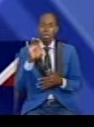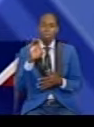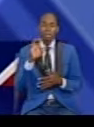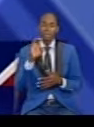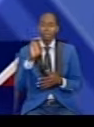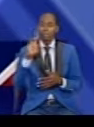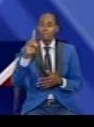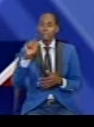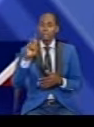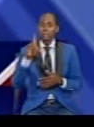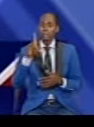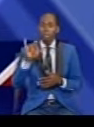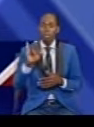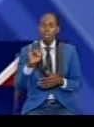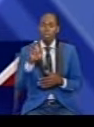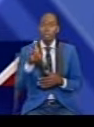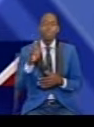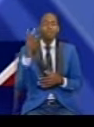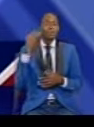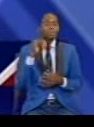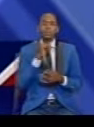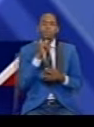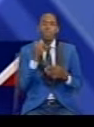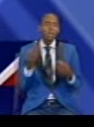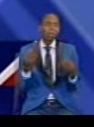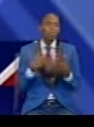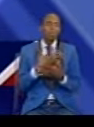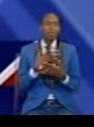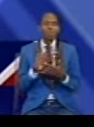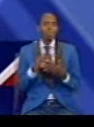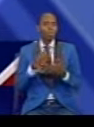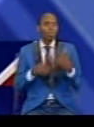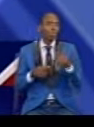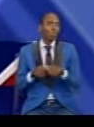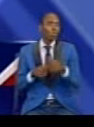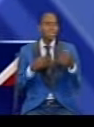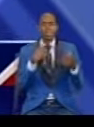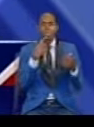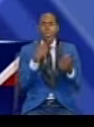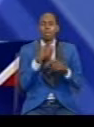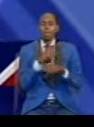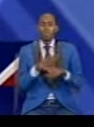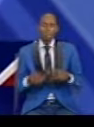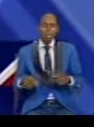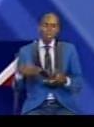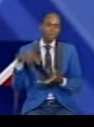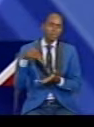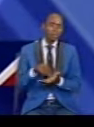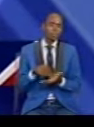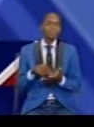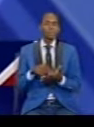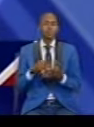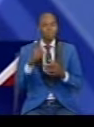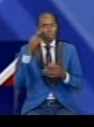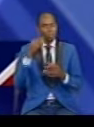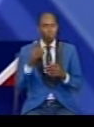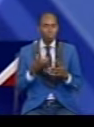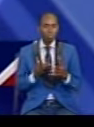saying to make you to fear and compromise and go outside the will and the purpose and program of God for your